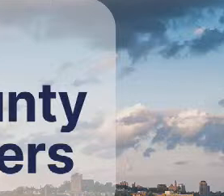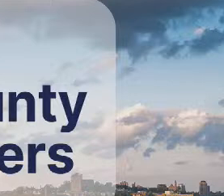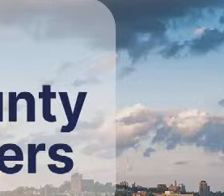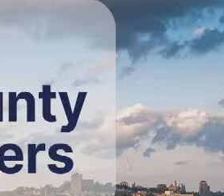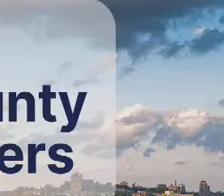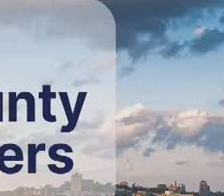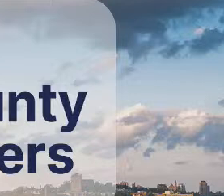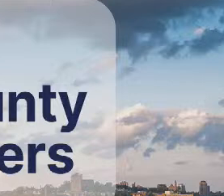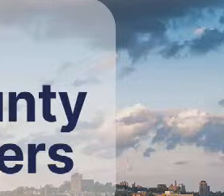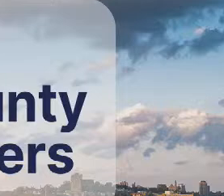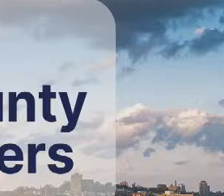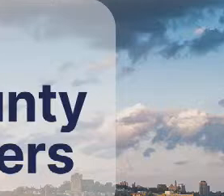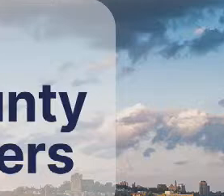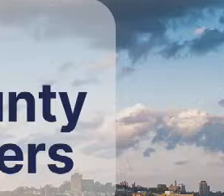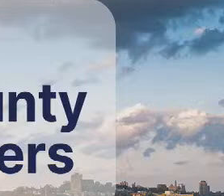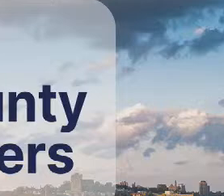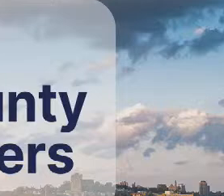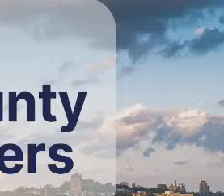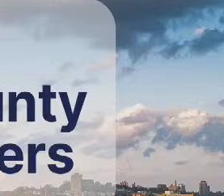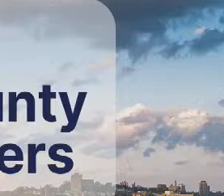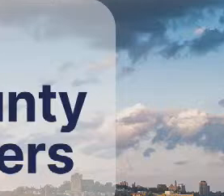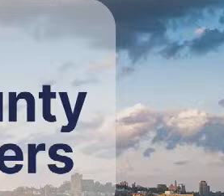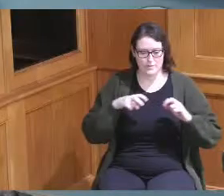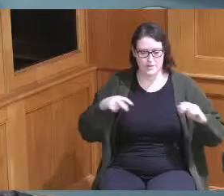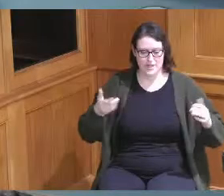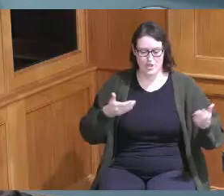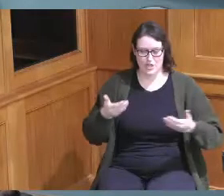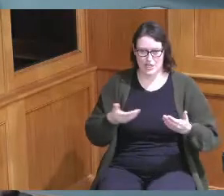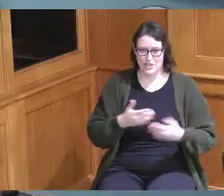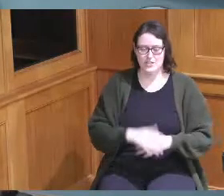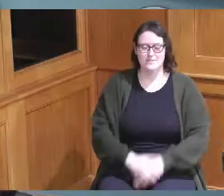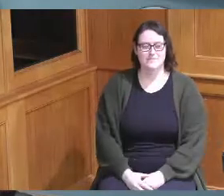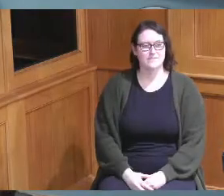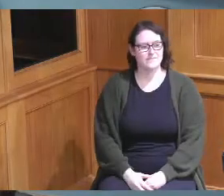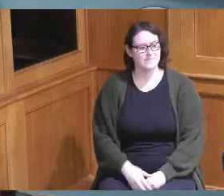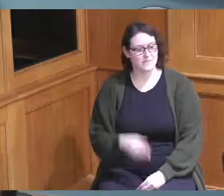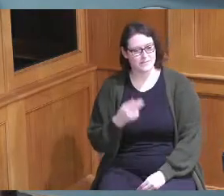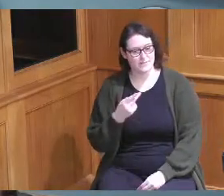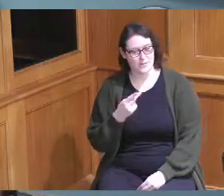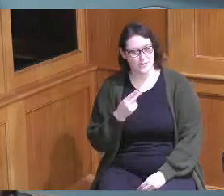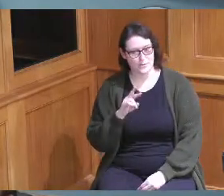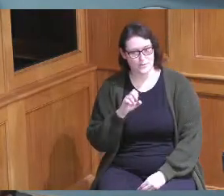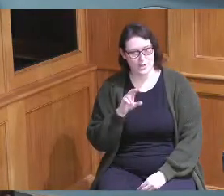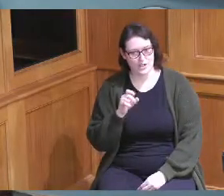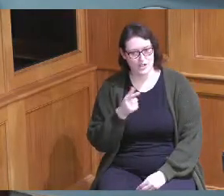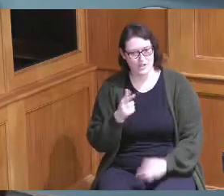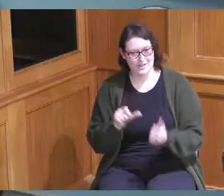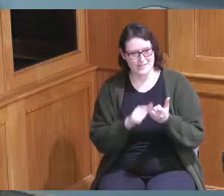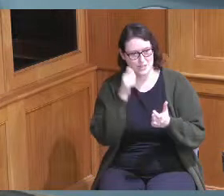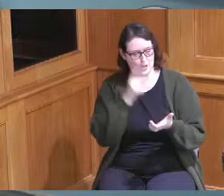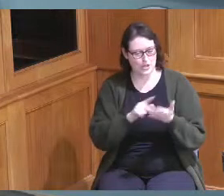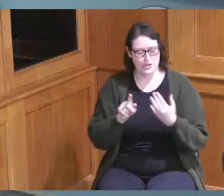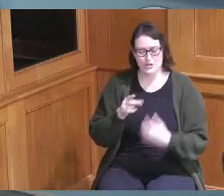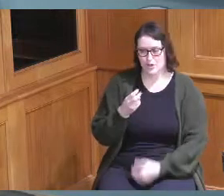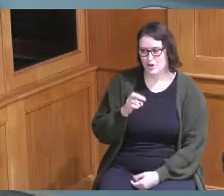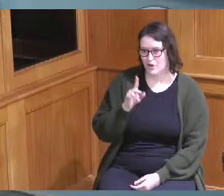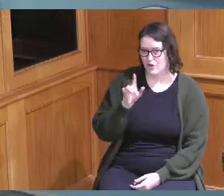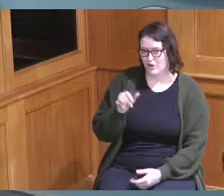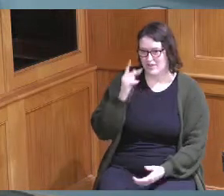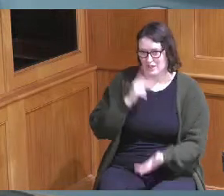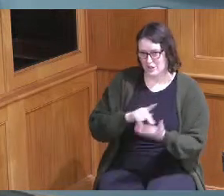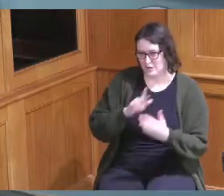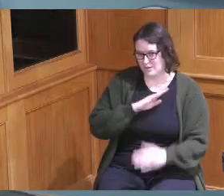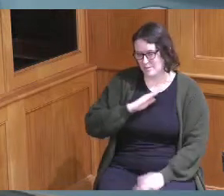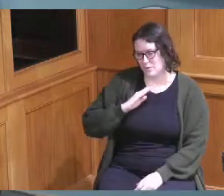26, 2024. We'll start with introductions on the dot. Christy Rischel, Assistant Clerk. Leslie Hervey, Clerk to the